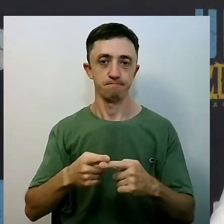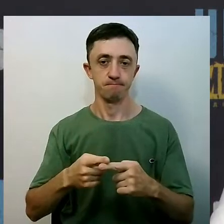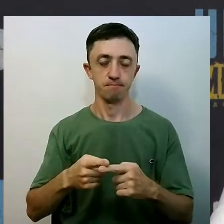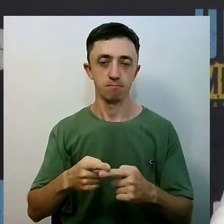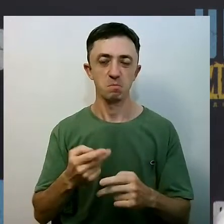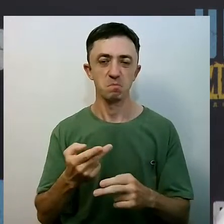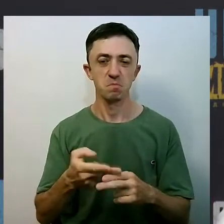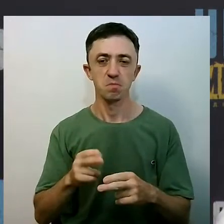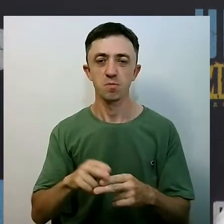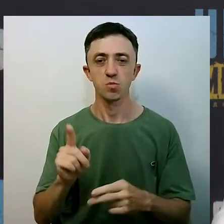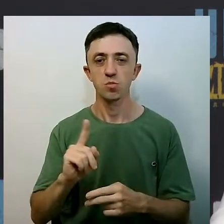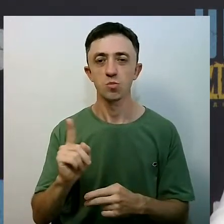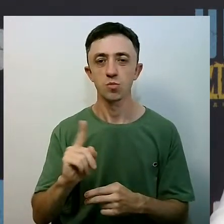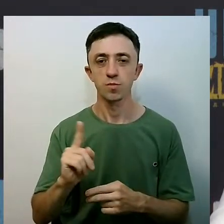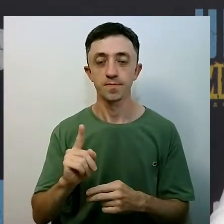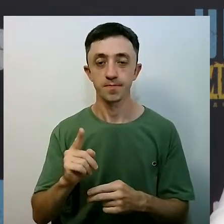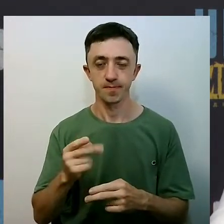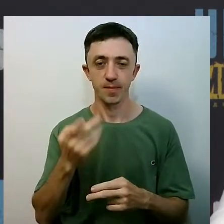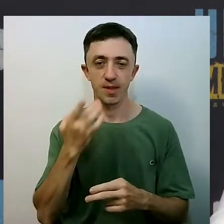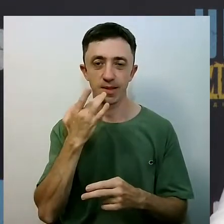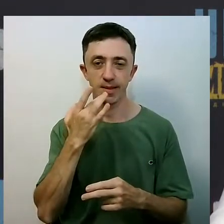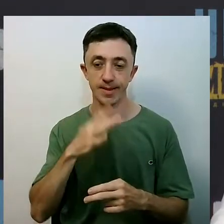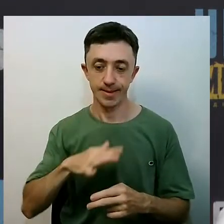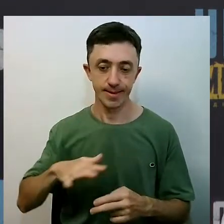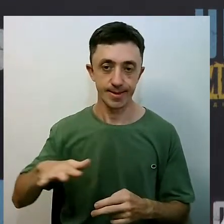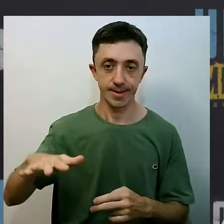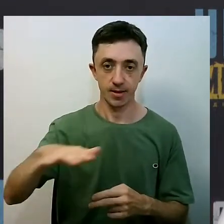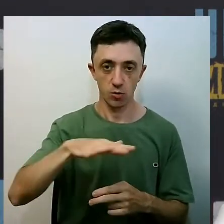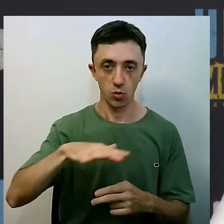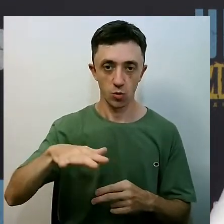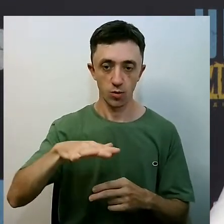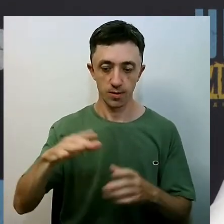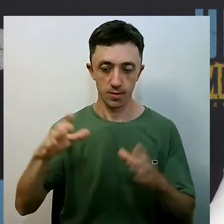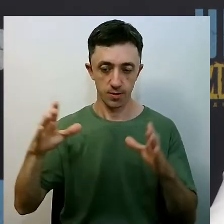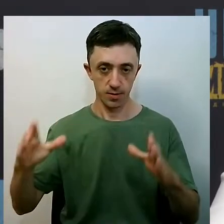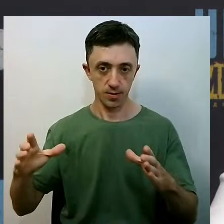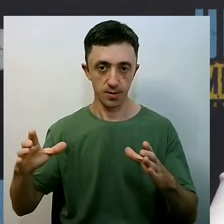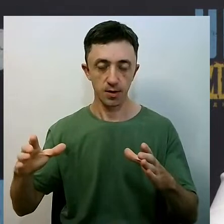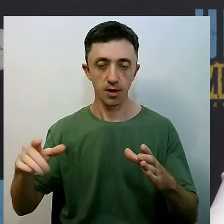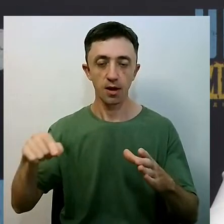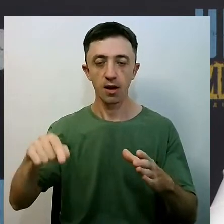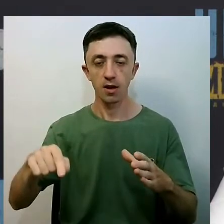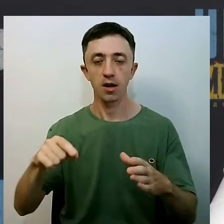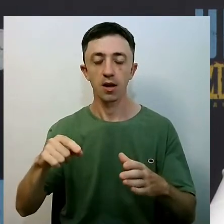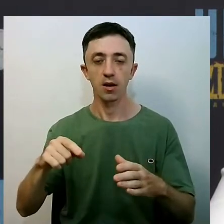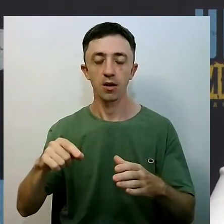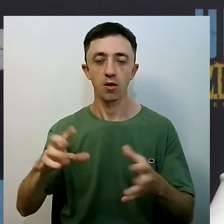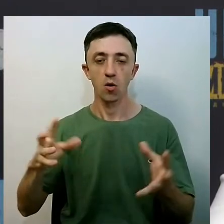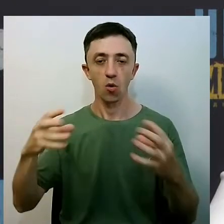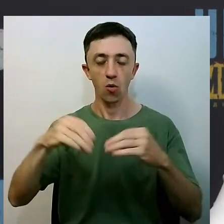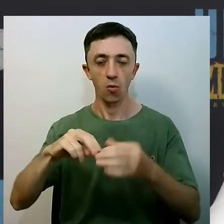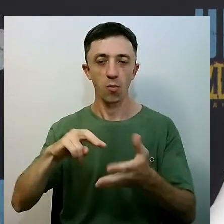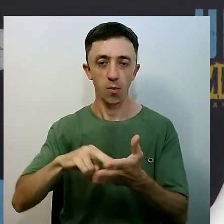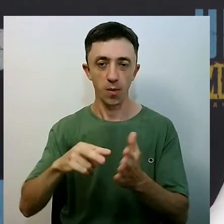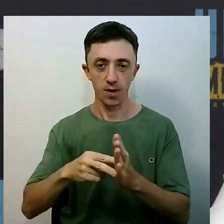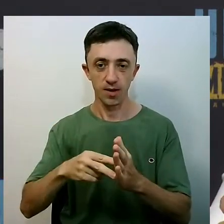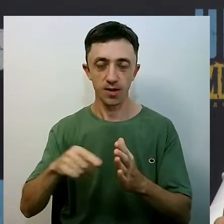is meant by that? This is a territory.